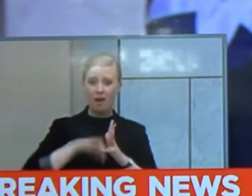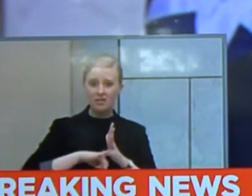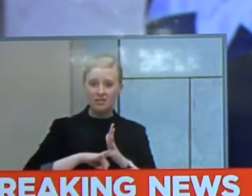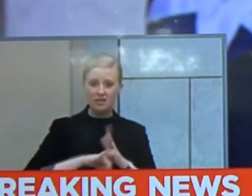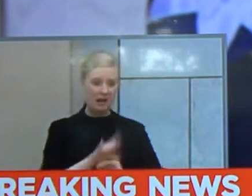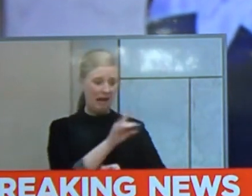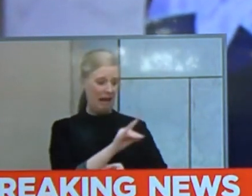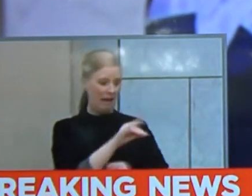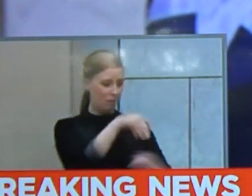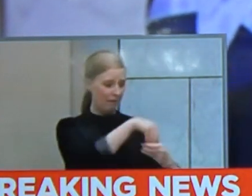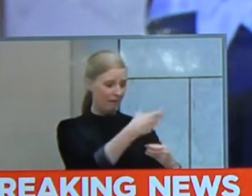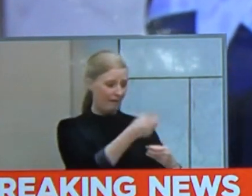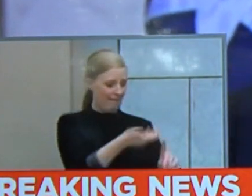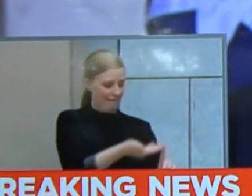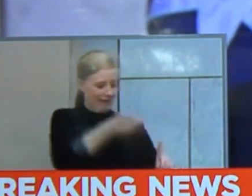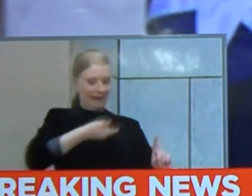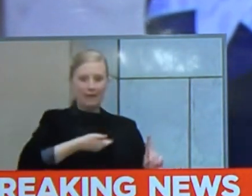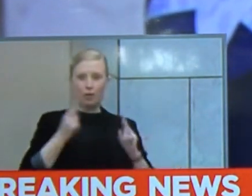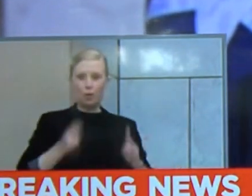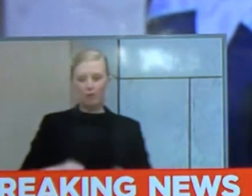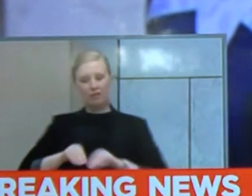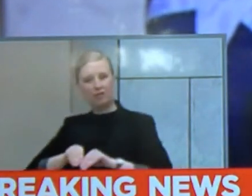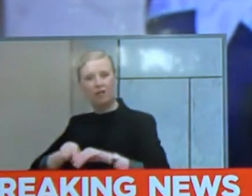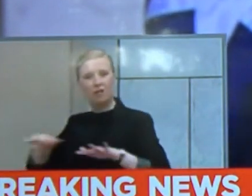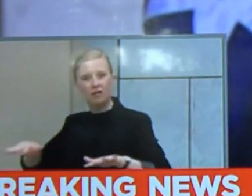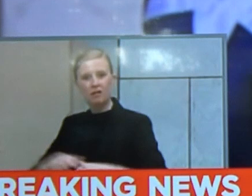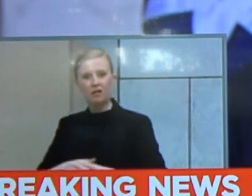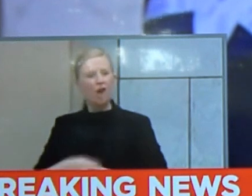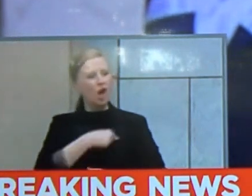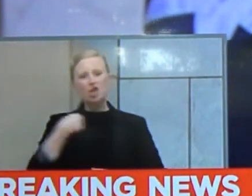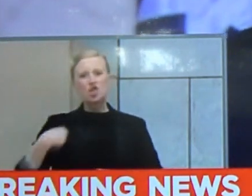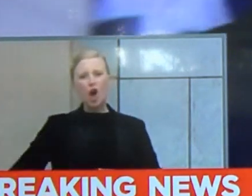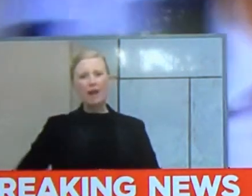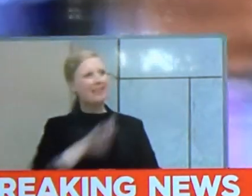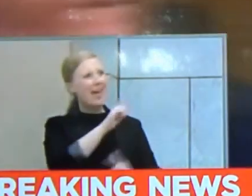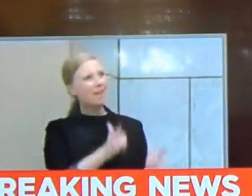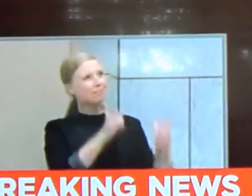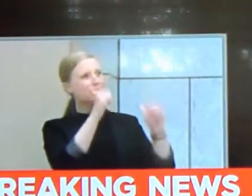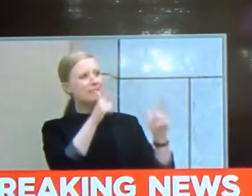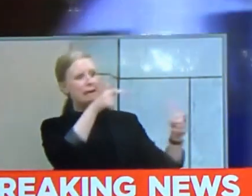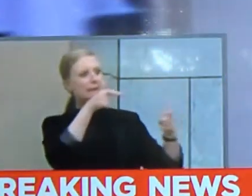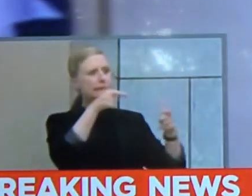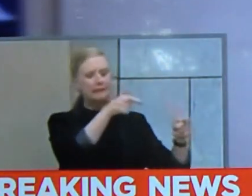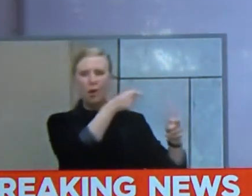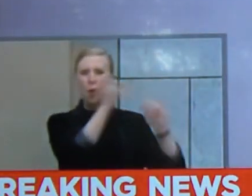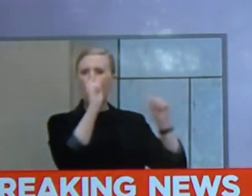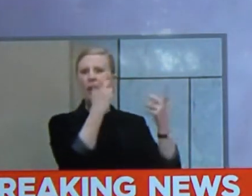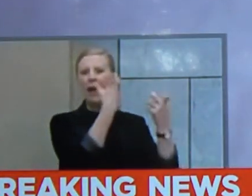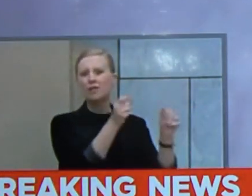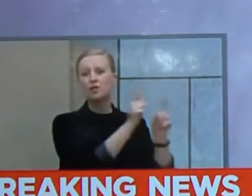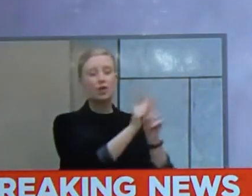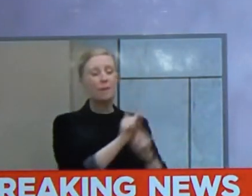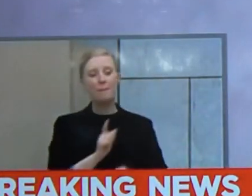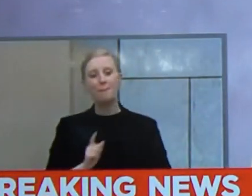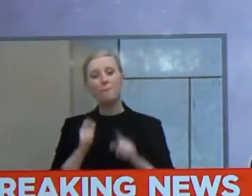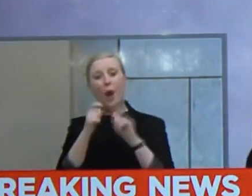and I think it's something obviously that the Chinese authorities have been very concerned about. But for now, we'll be focusing on what we need to do in Australia.